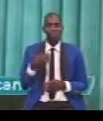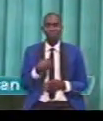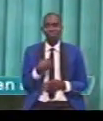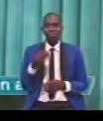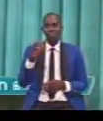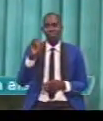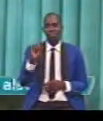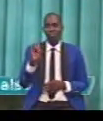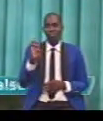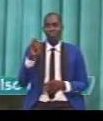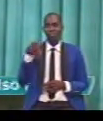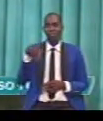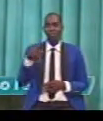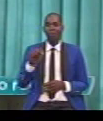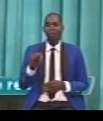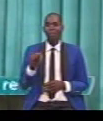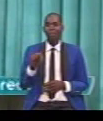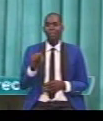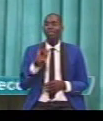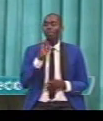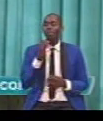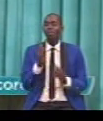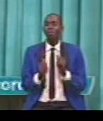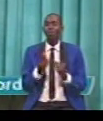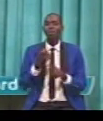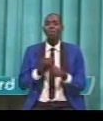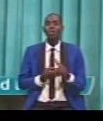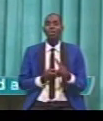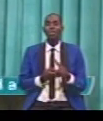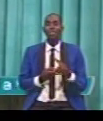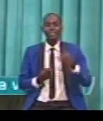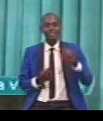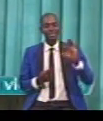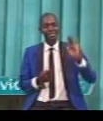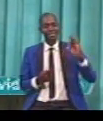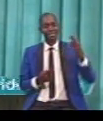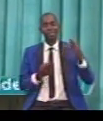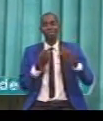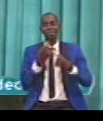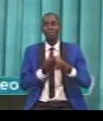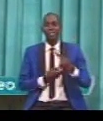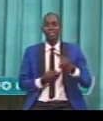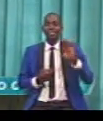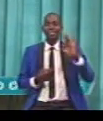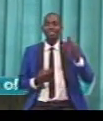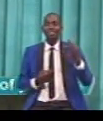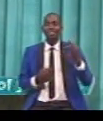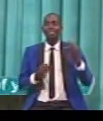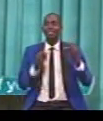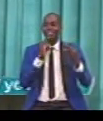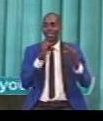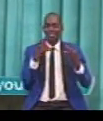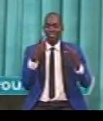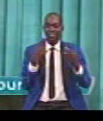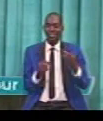September is what month of the year? The ninth month. Nine is the number of